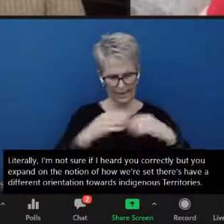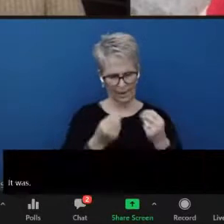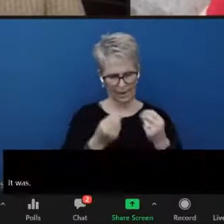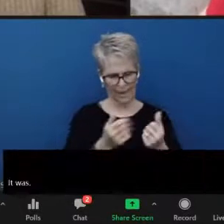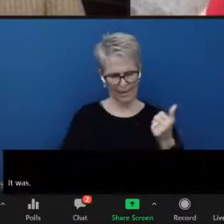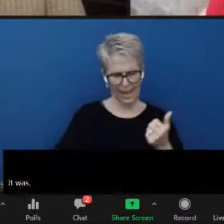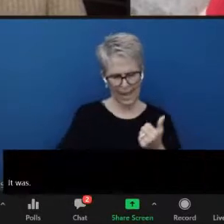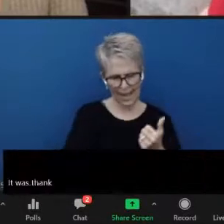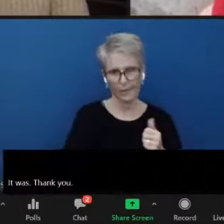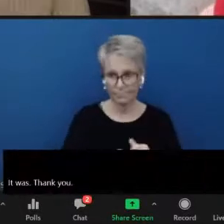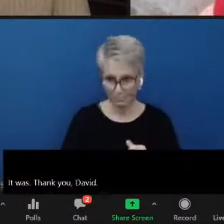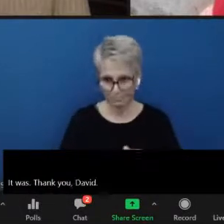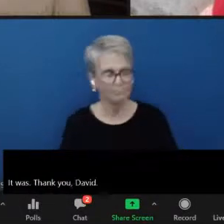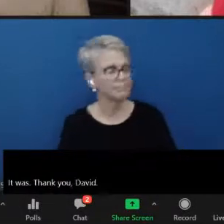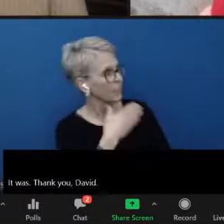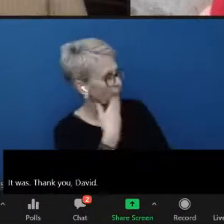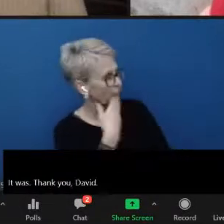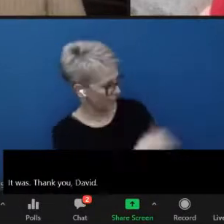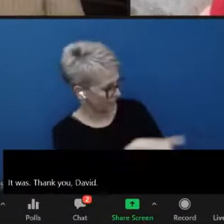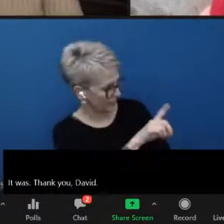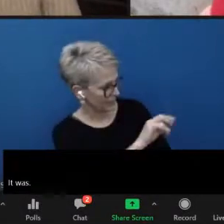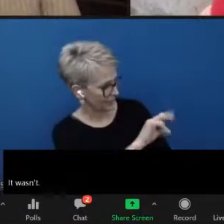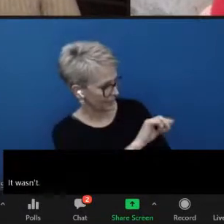It was, thank you, David.